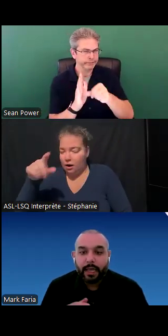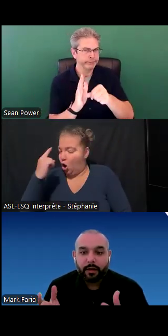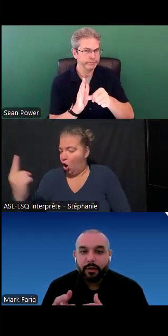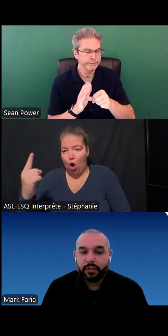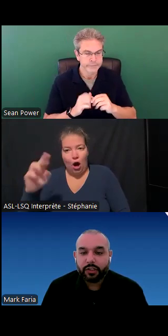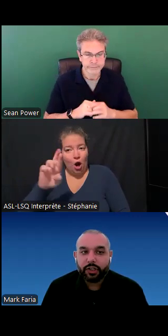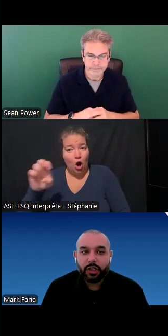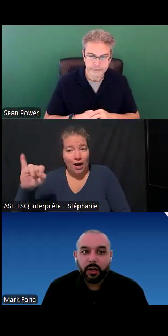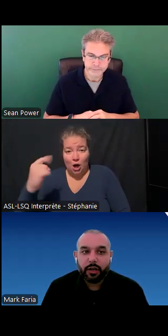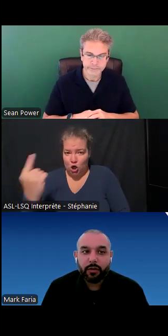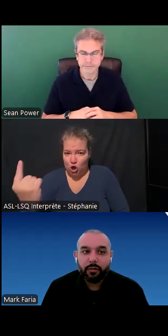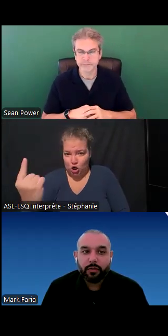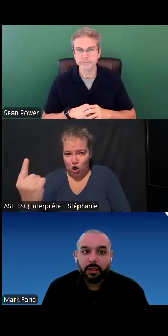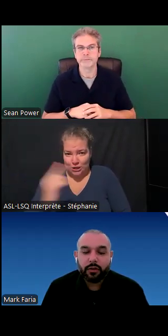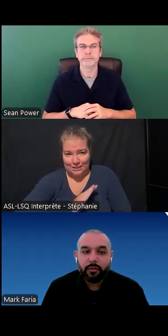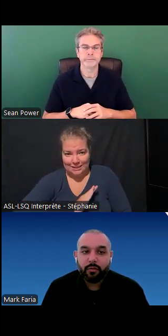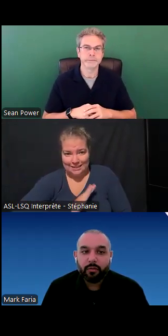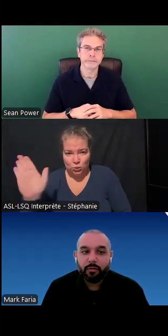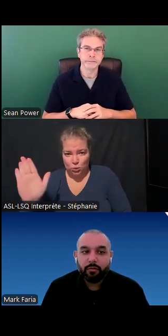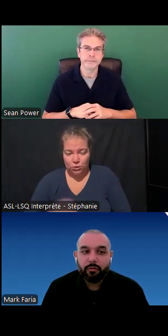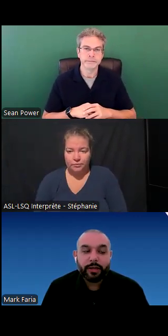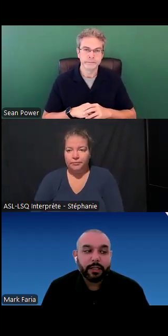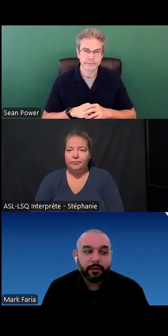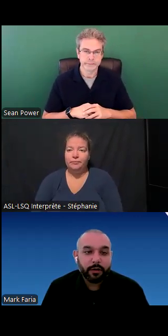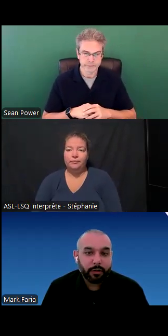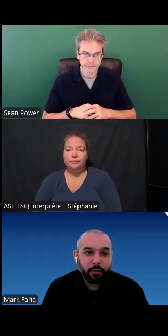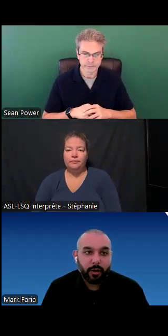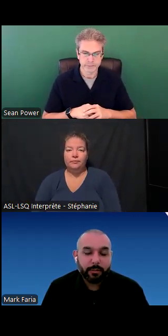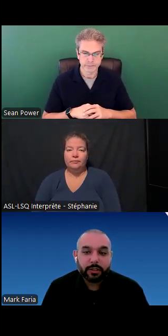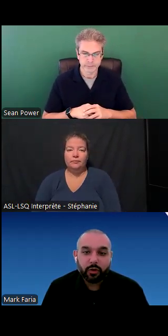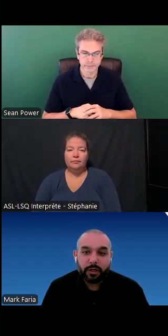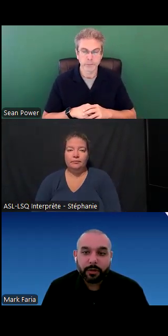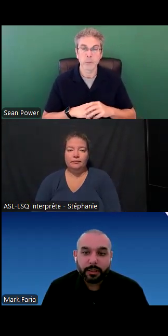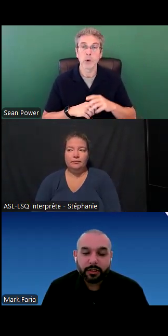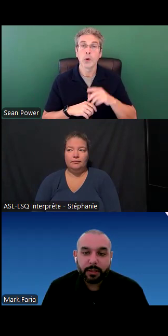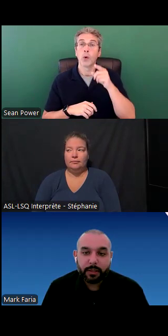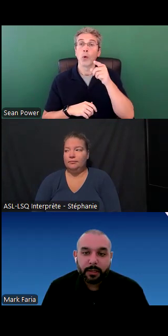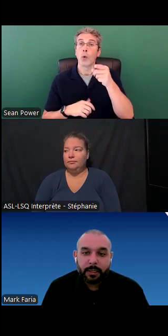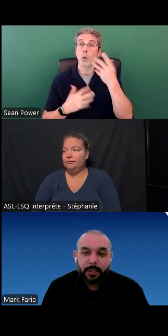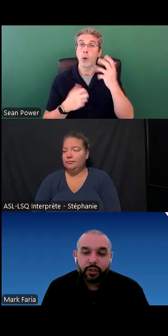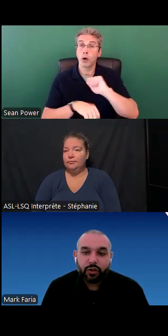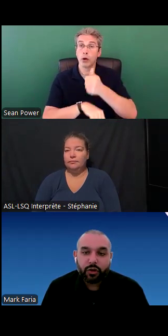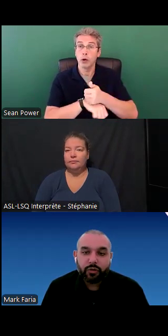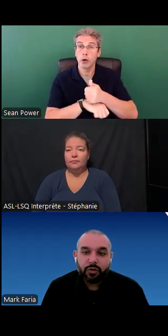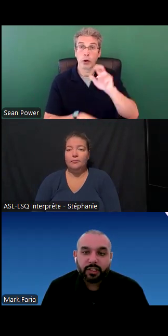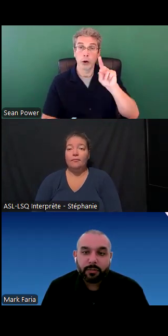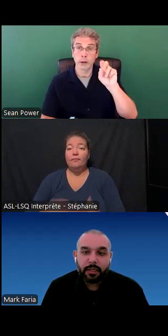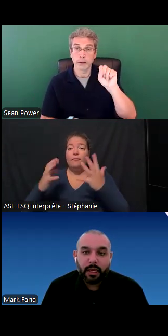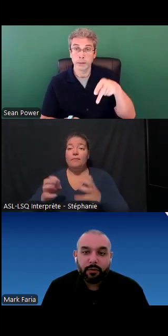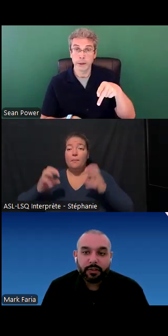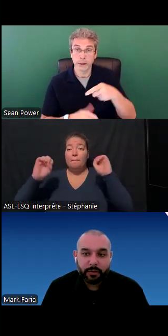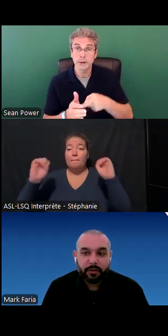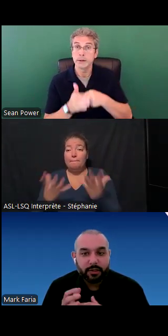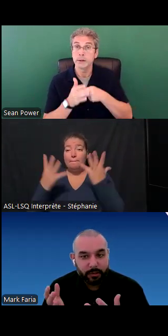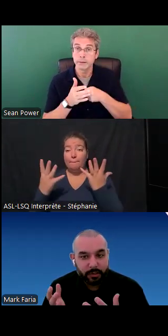So again, this is just touching on the criteria or the requirements to open up an RDSP. So you must be